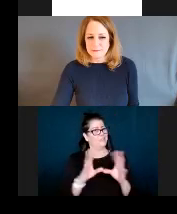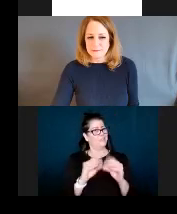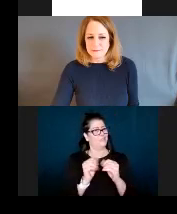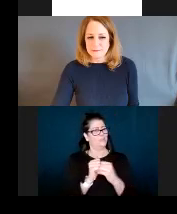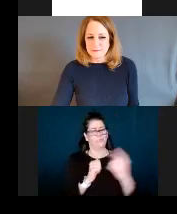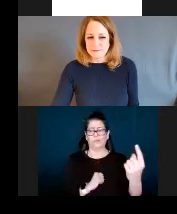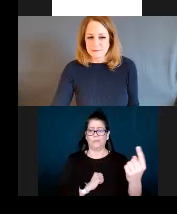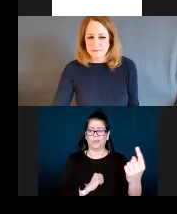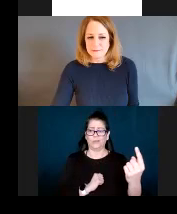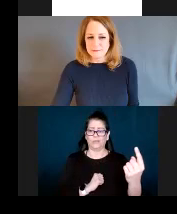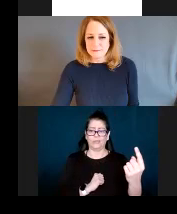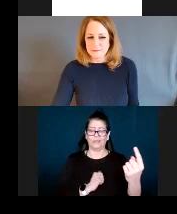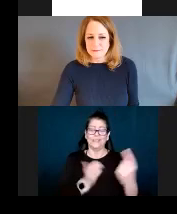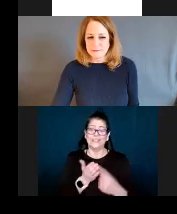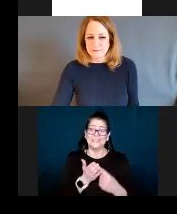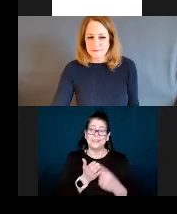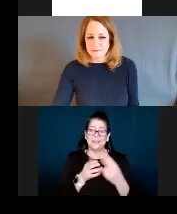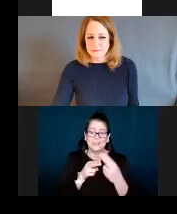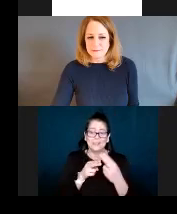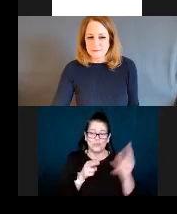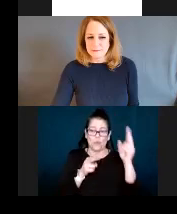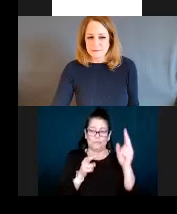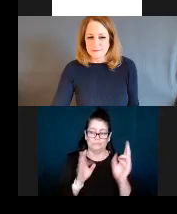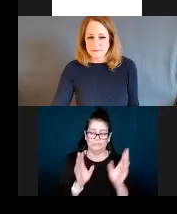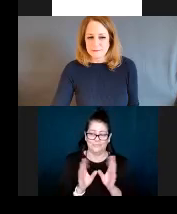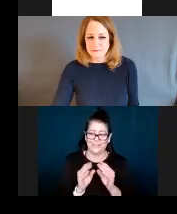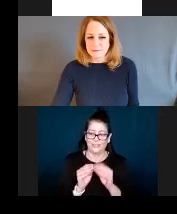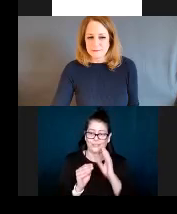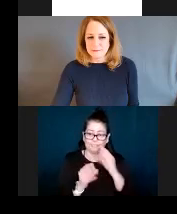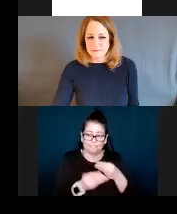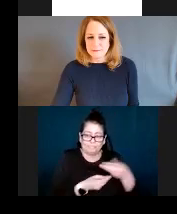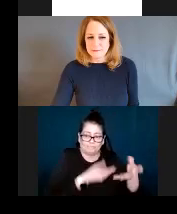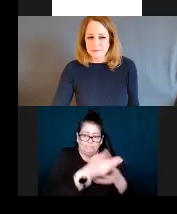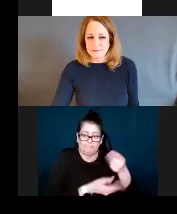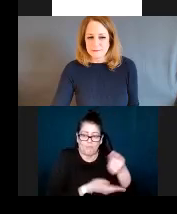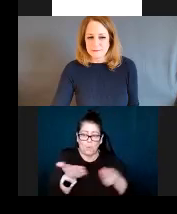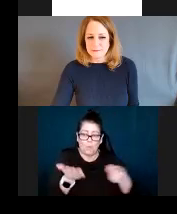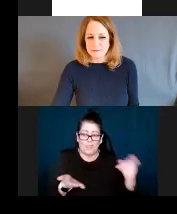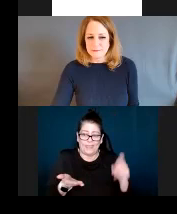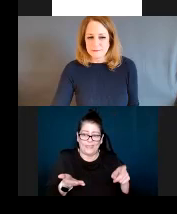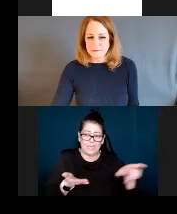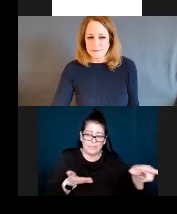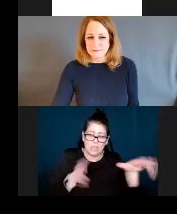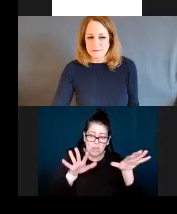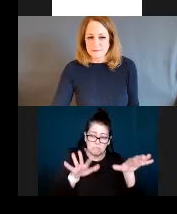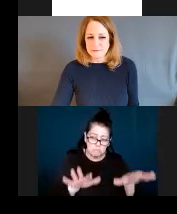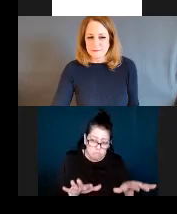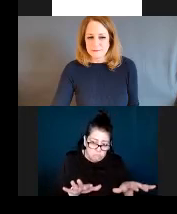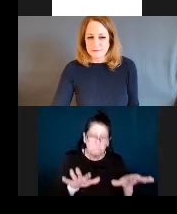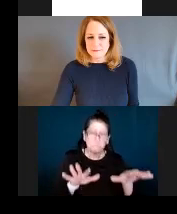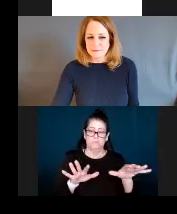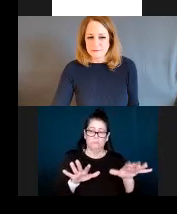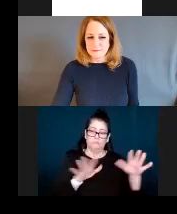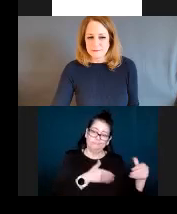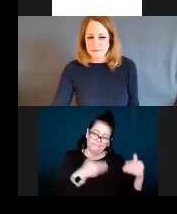really small, they're not very long. You give the survivor what they need, they're able to get calmed down and move on to their